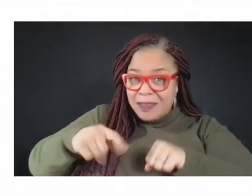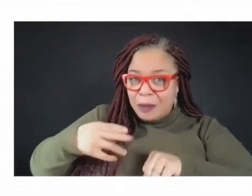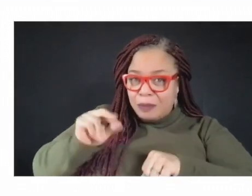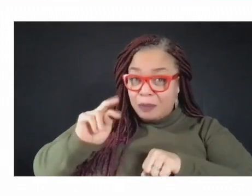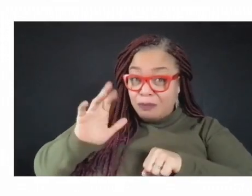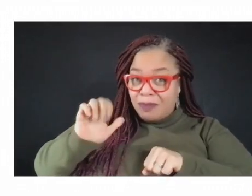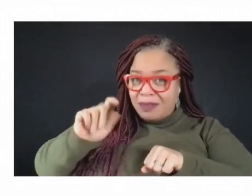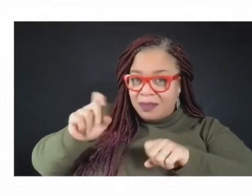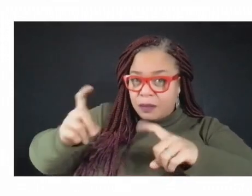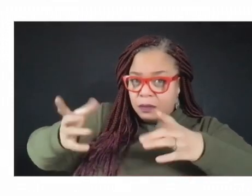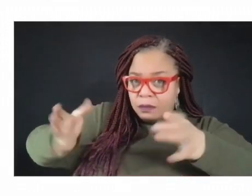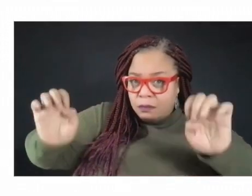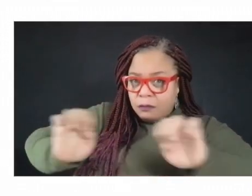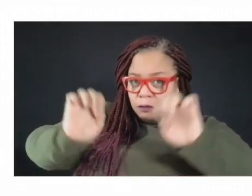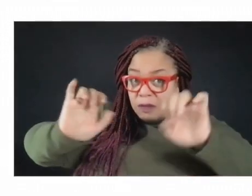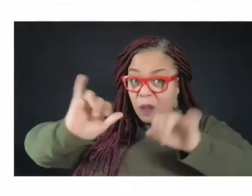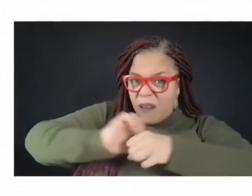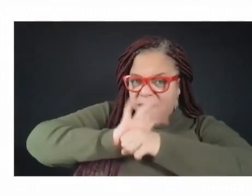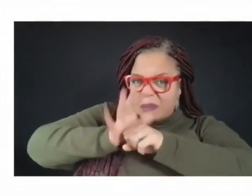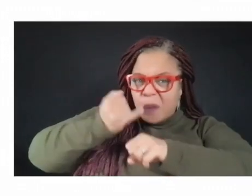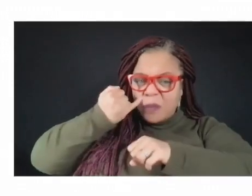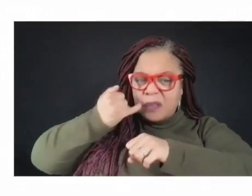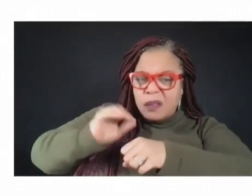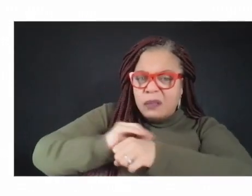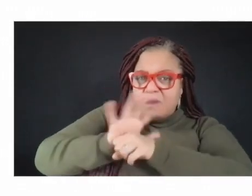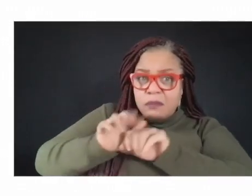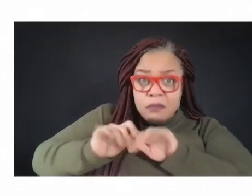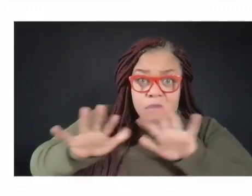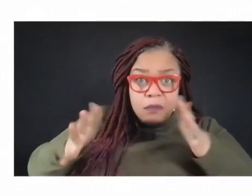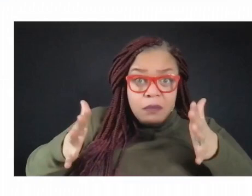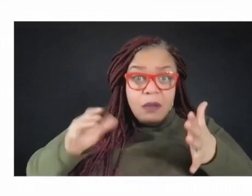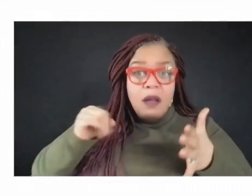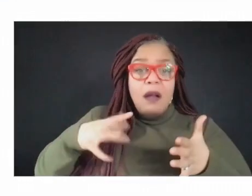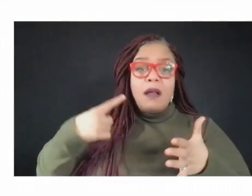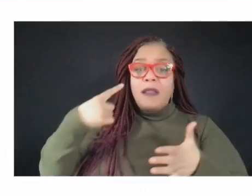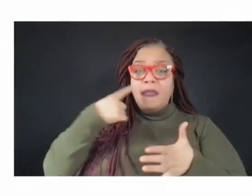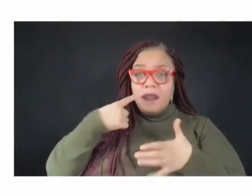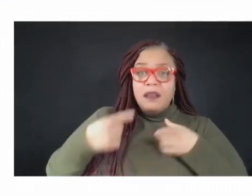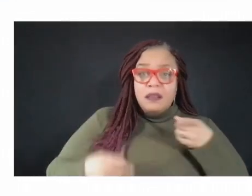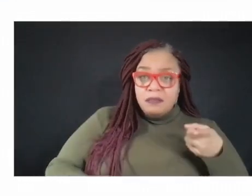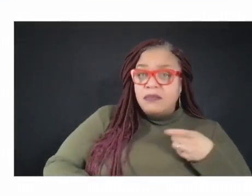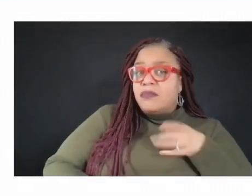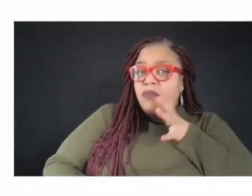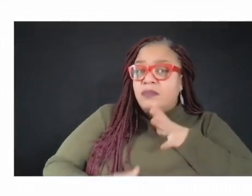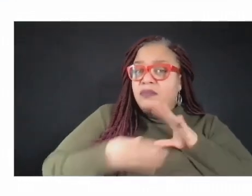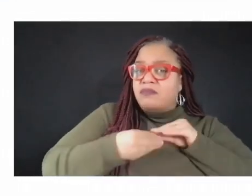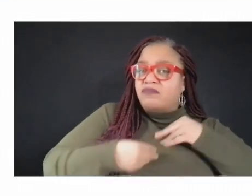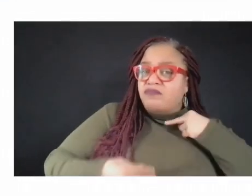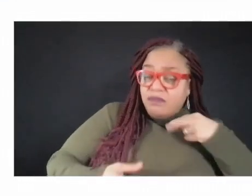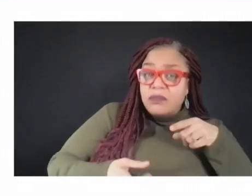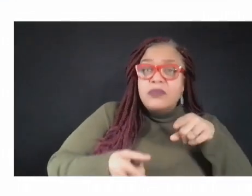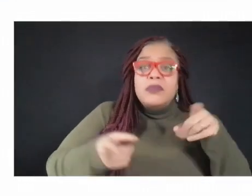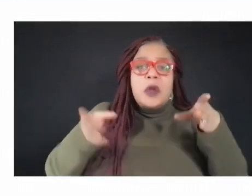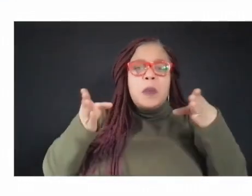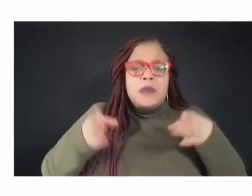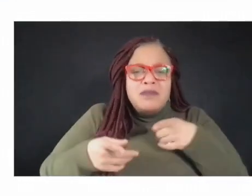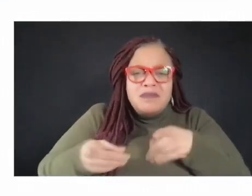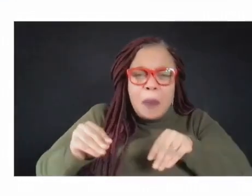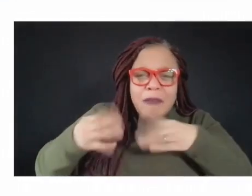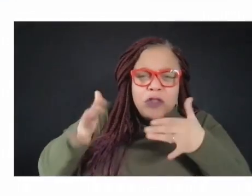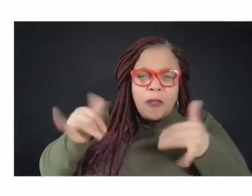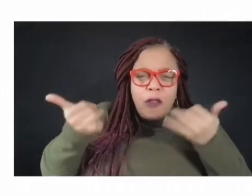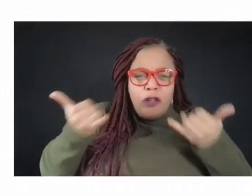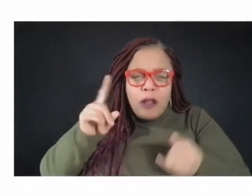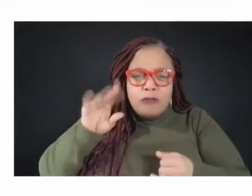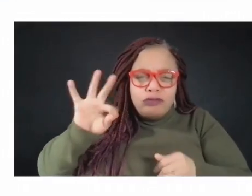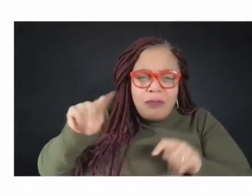I think there's a provision in the current draft of the bipartisan Prevent Pandemics Act to have a